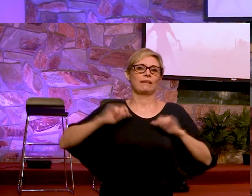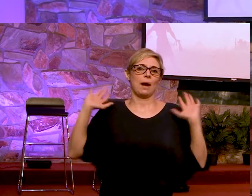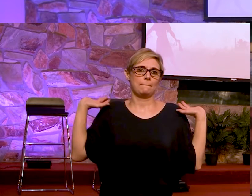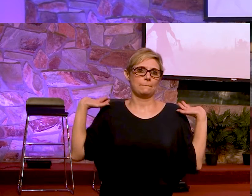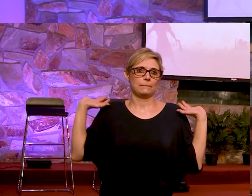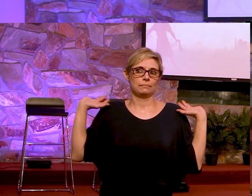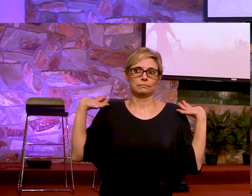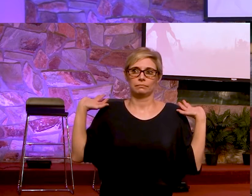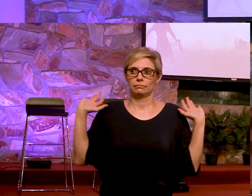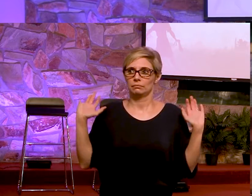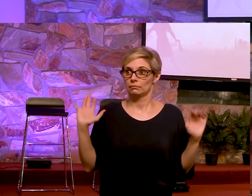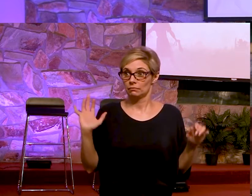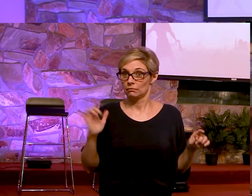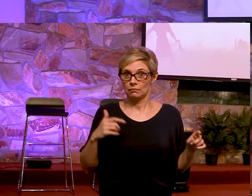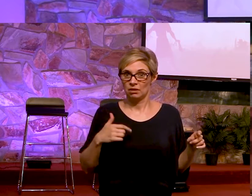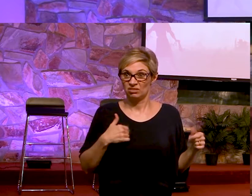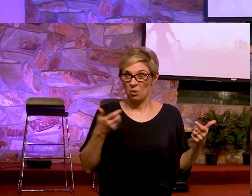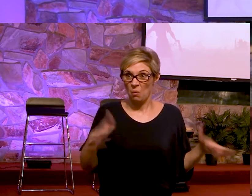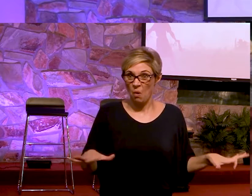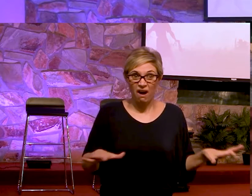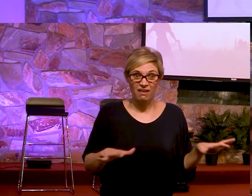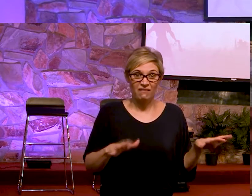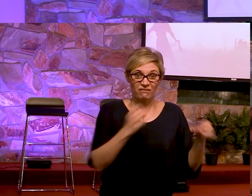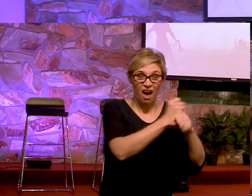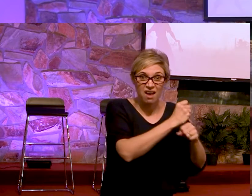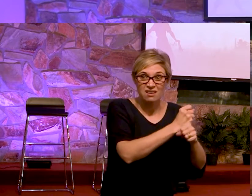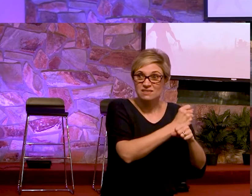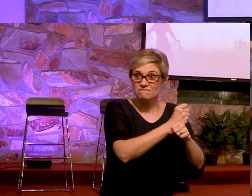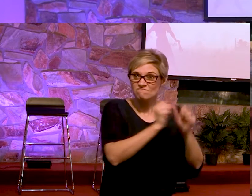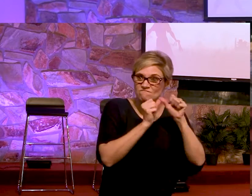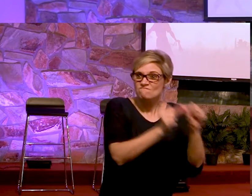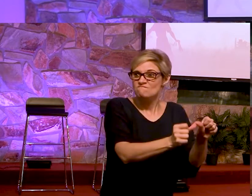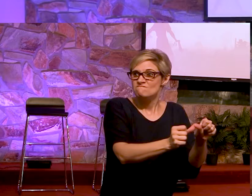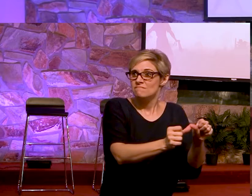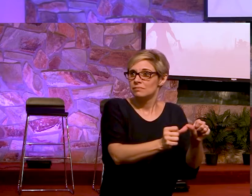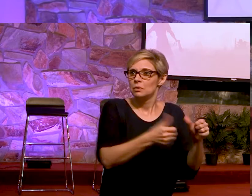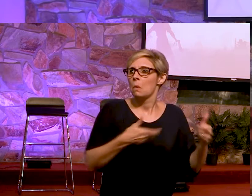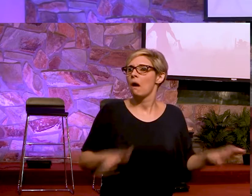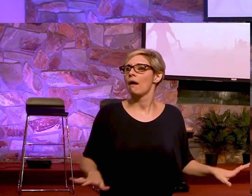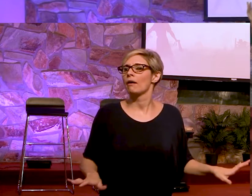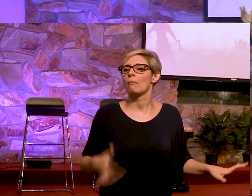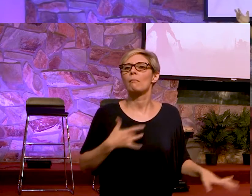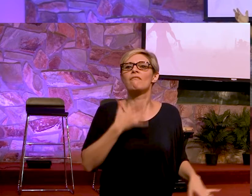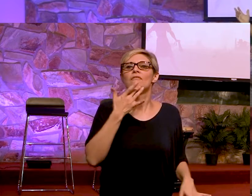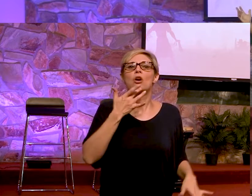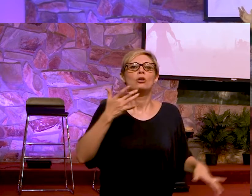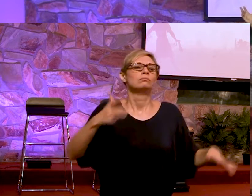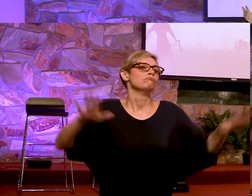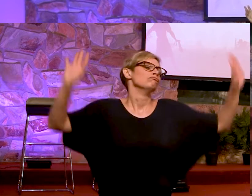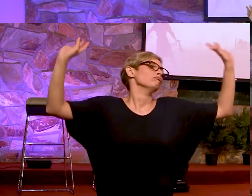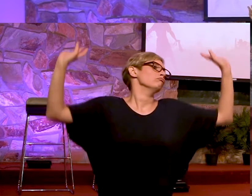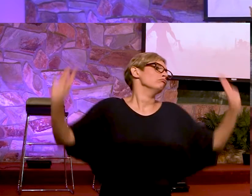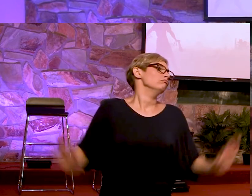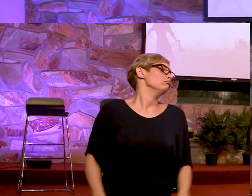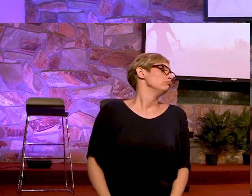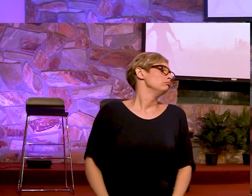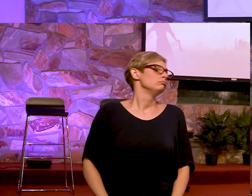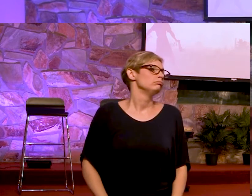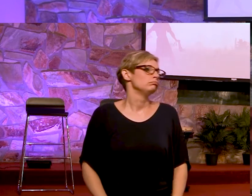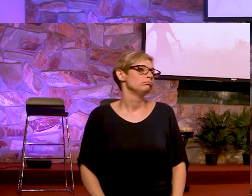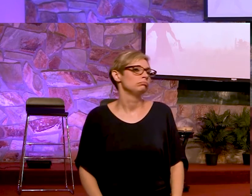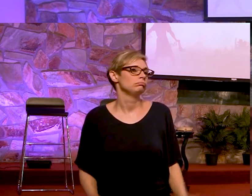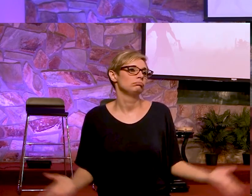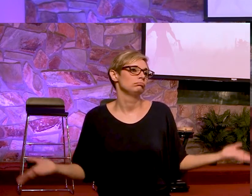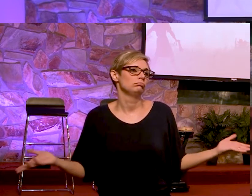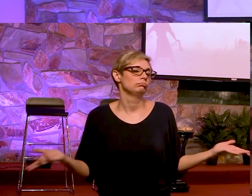than fight, than press on. We would rather throw our arms up and say,